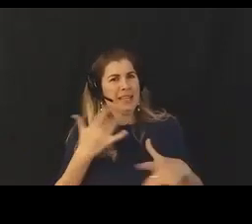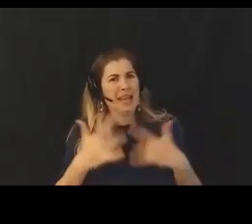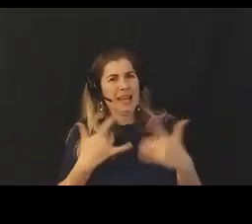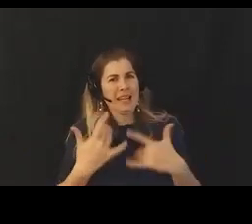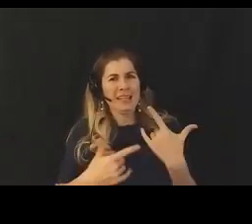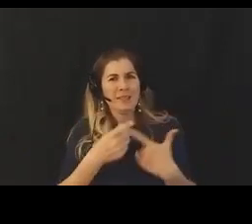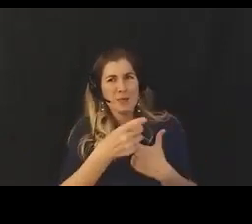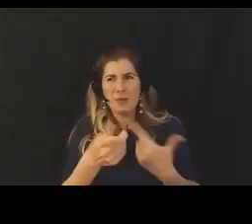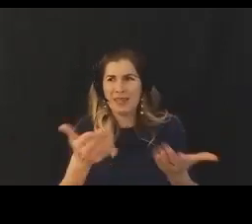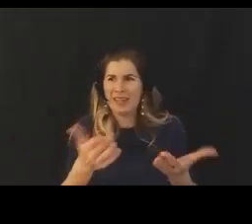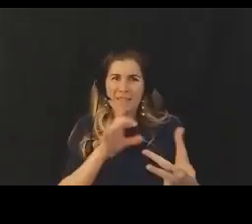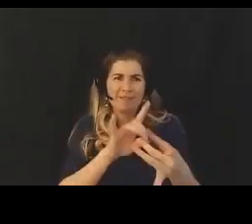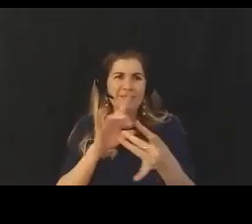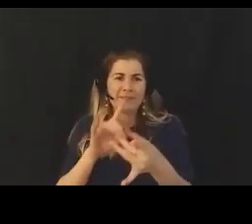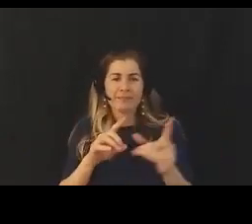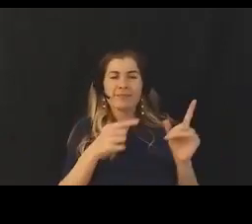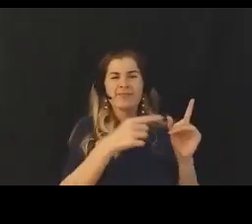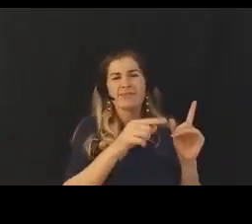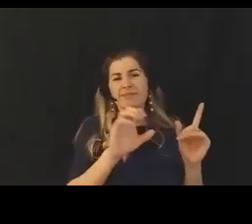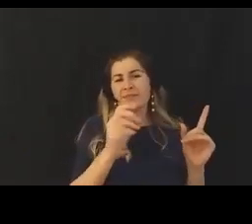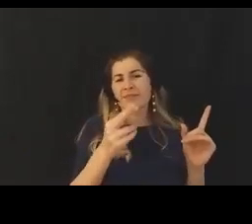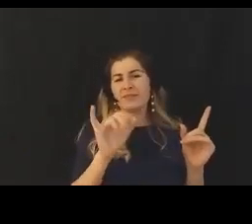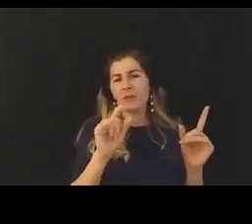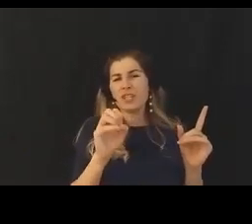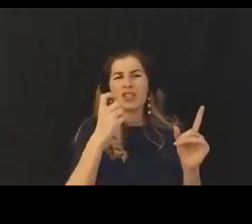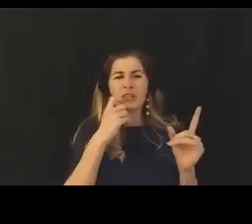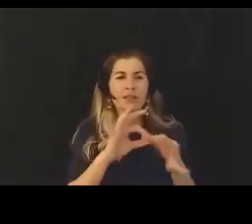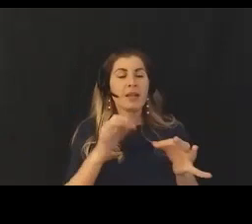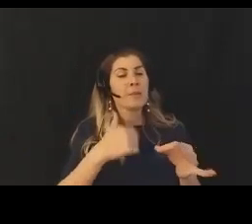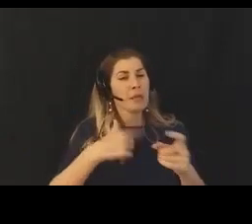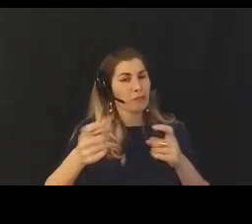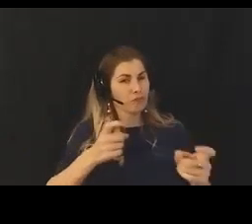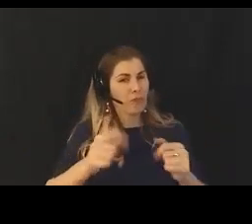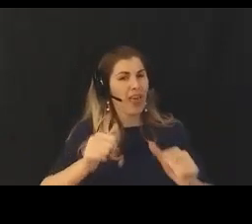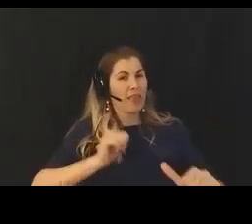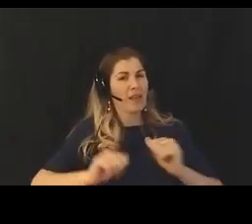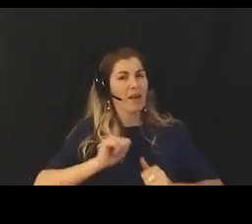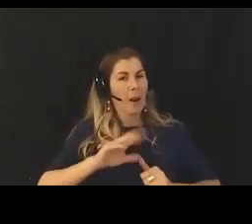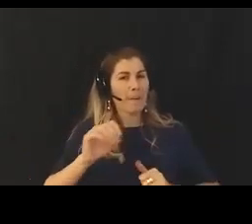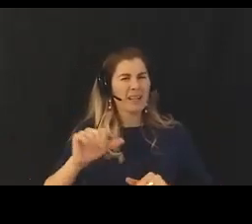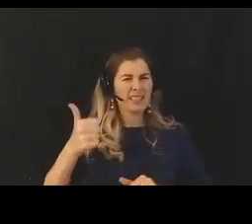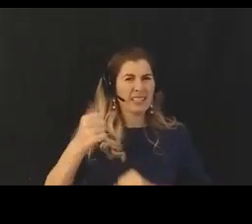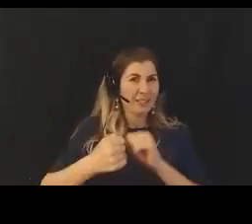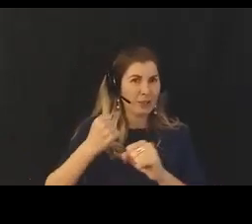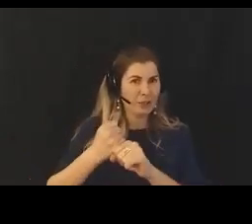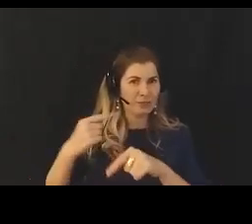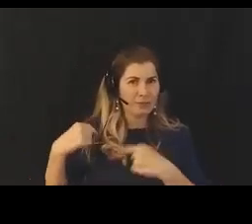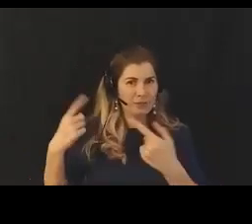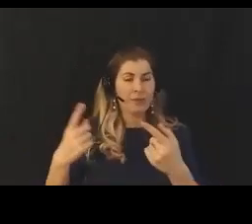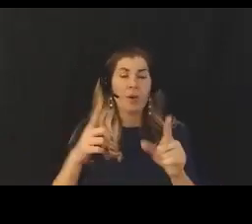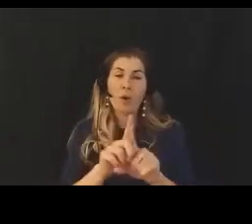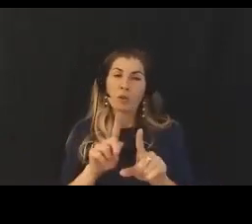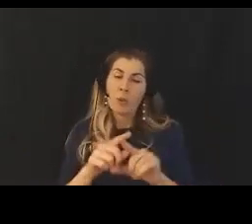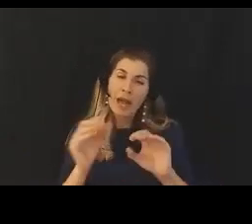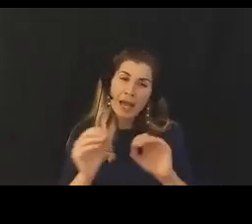you. As Christine mentioned, I've been running a theater company the last 10 years. I've also been teaching theater, improv,